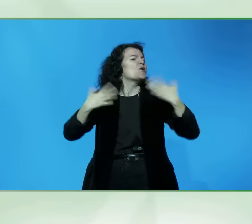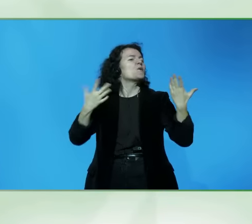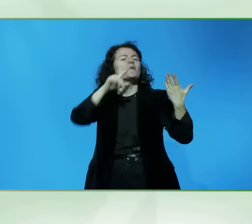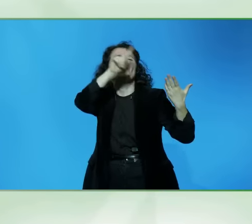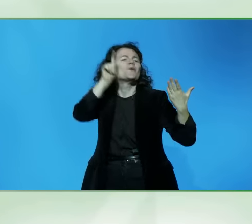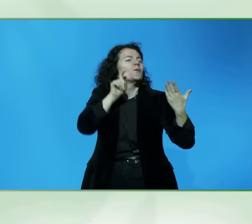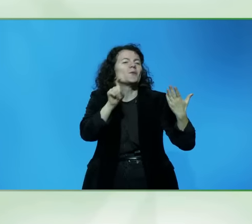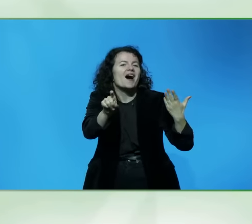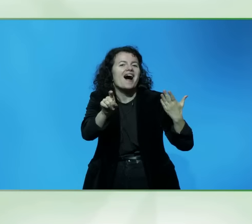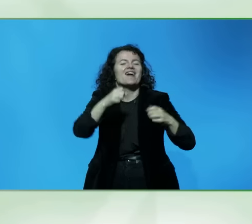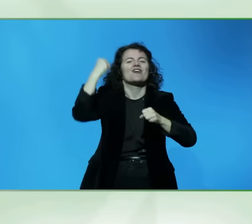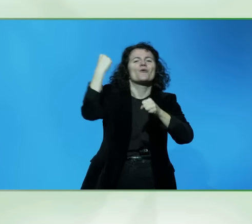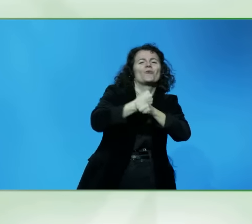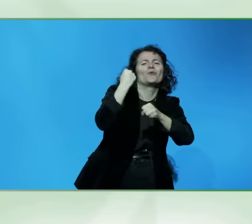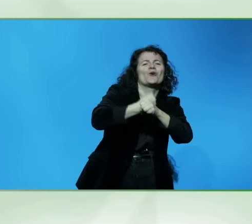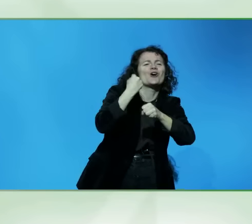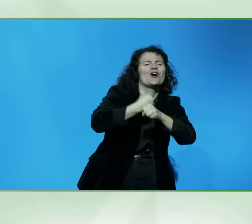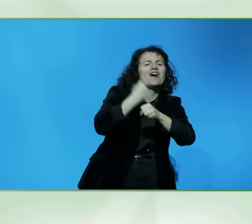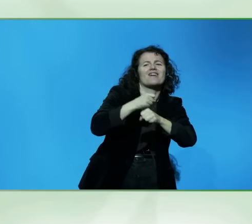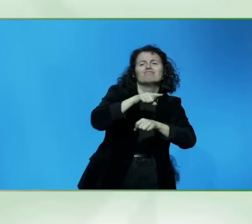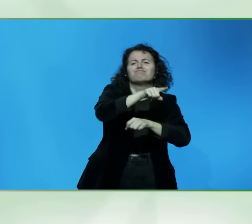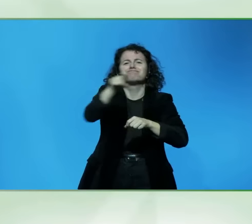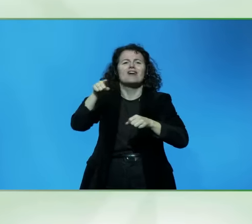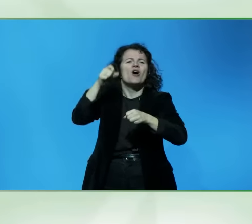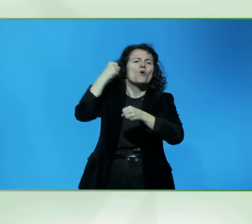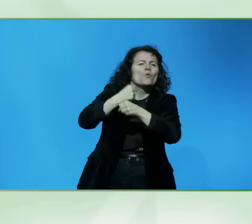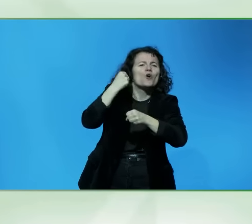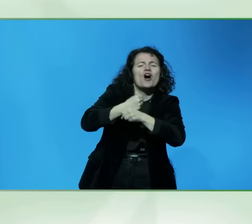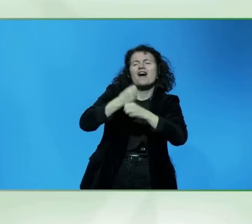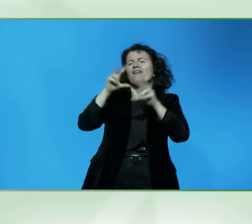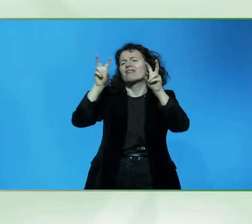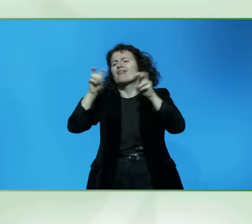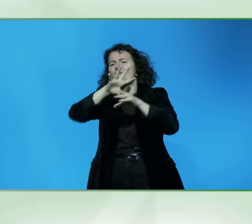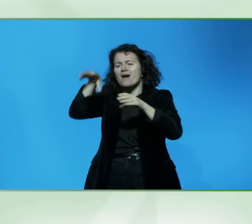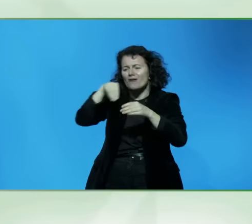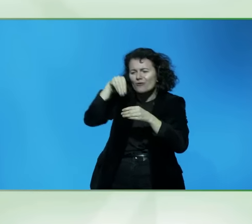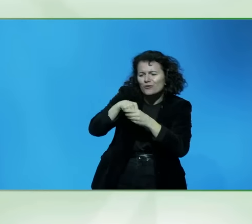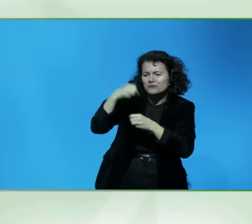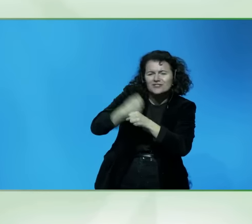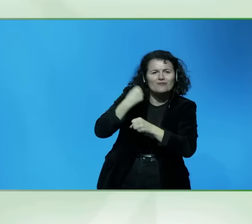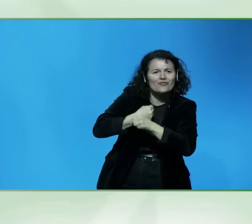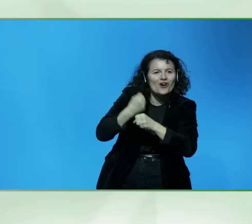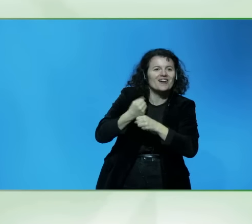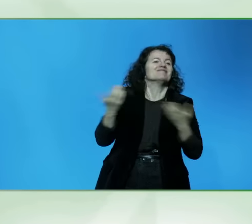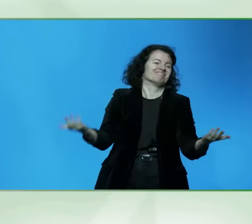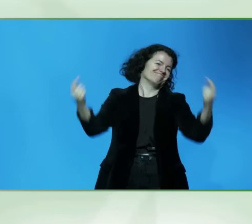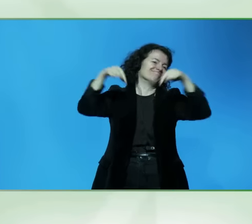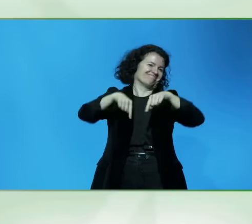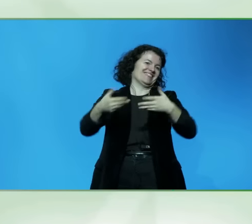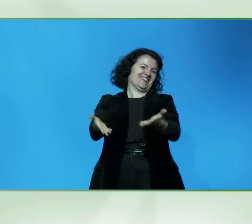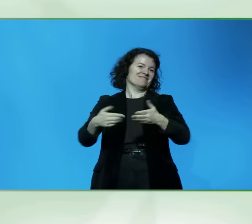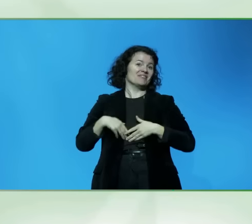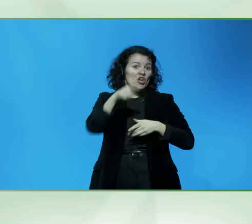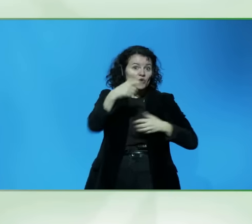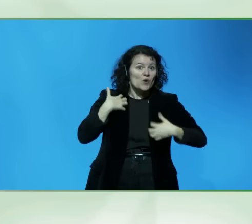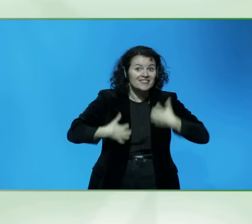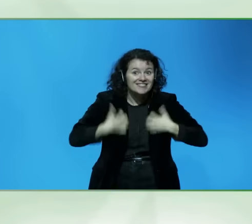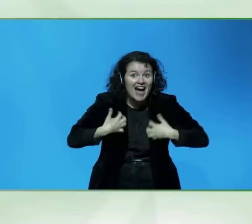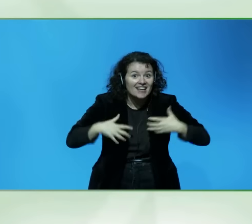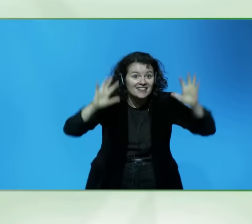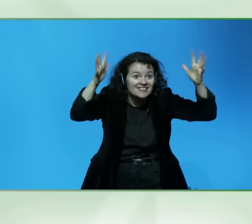can for an inclusive world, and the next 3 days will be packed. Who's excited for Zerocon 26? Let me hear